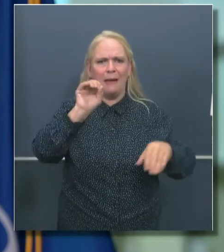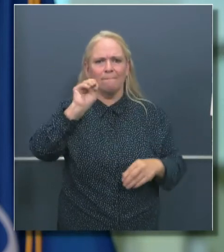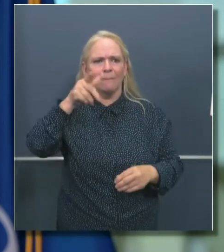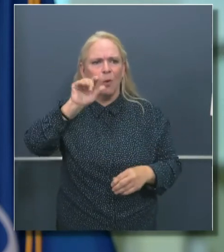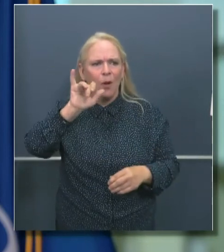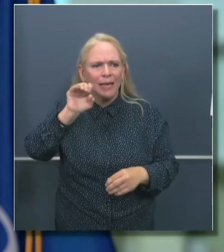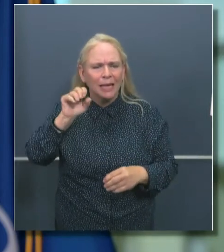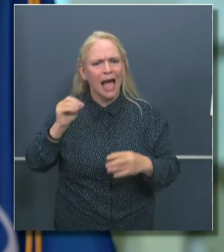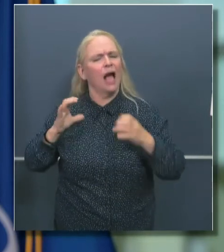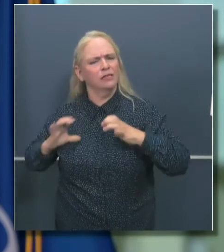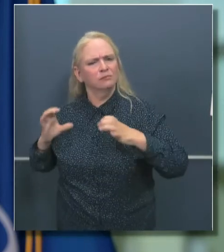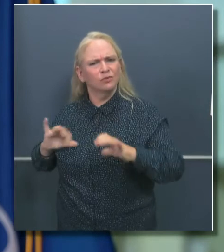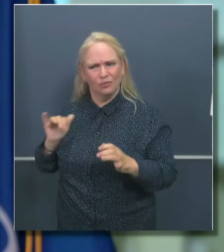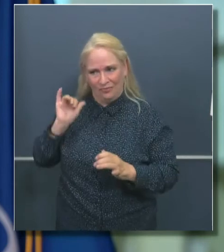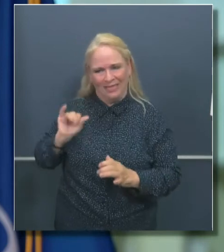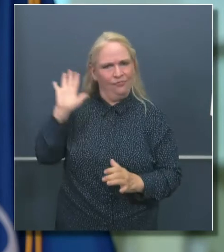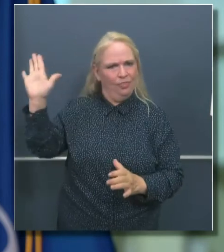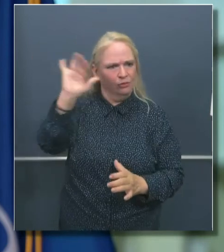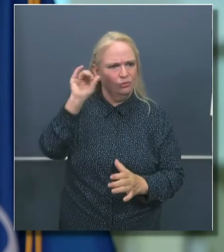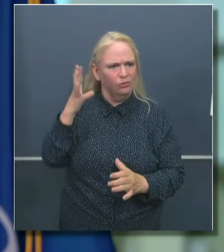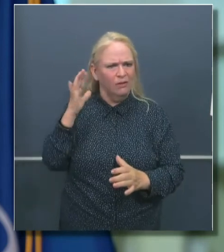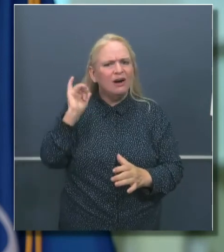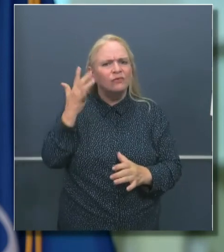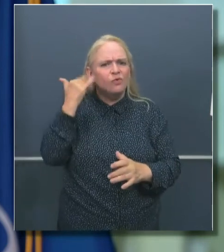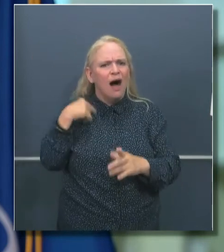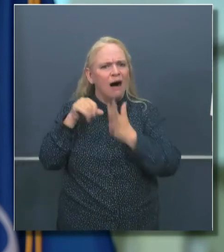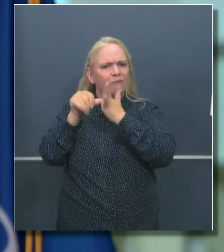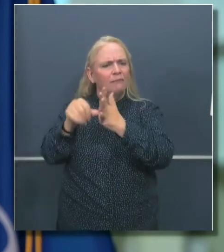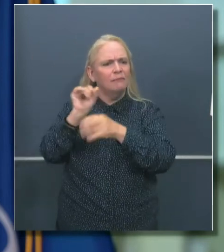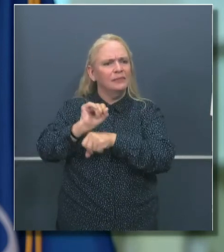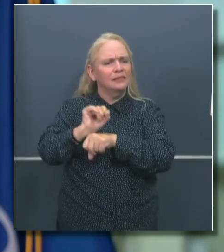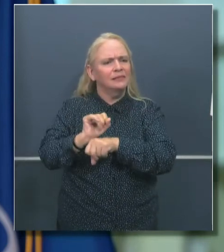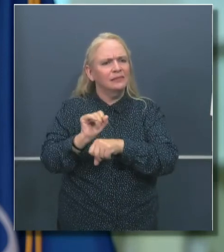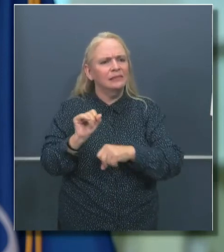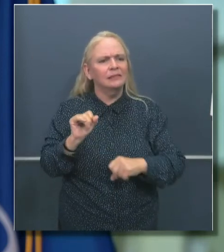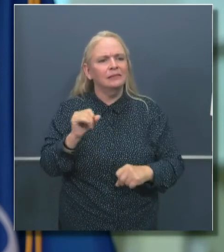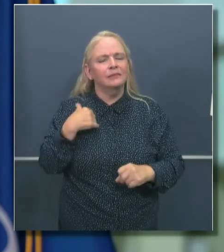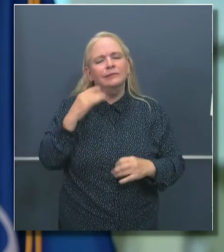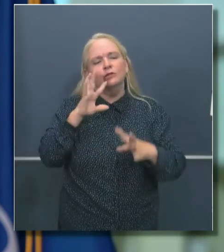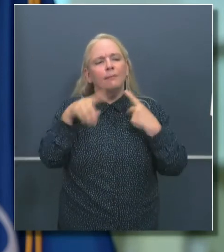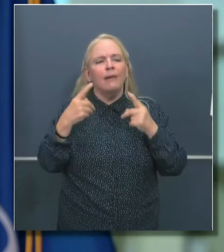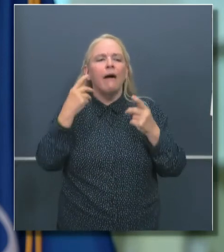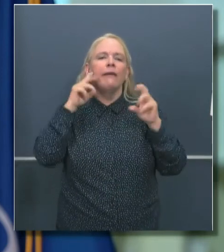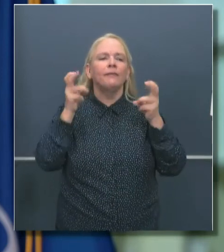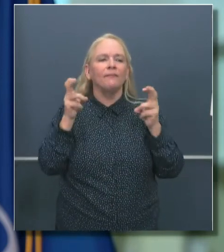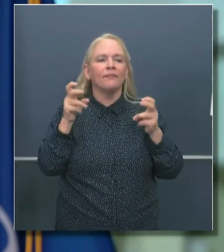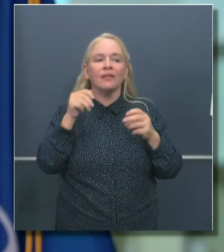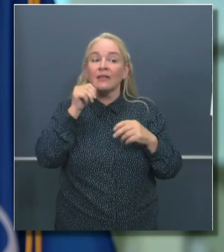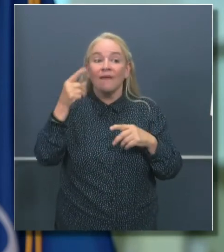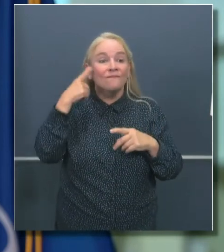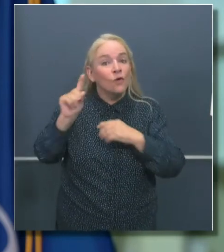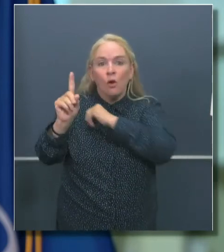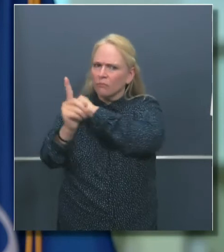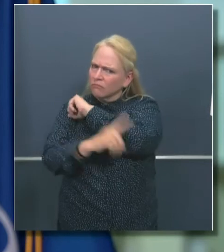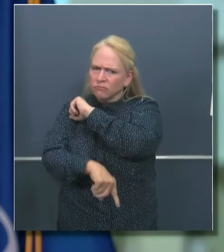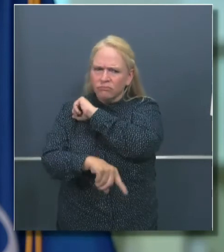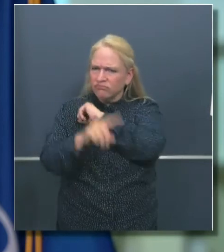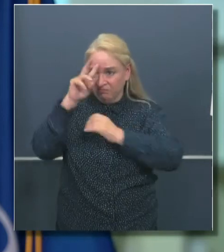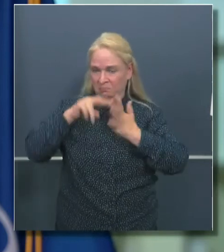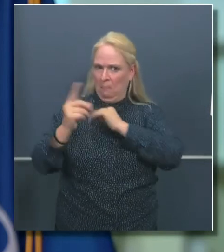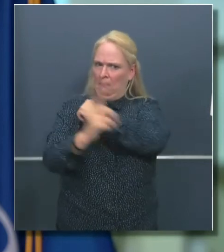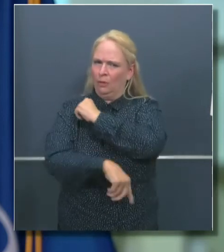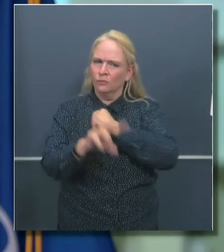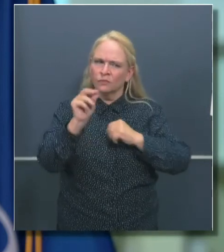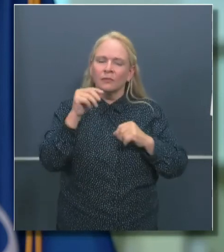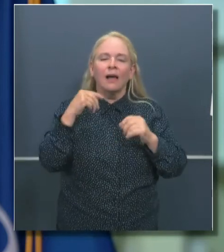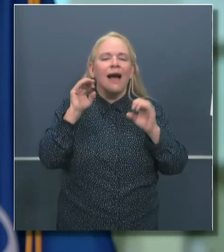customers. And that's why we have the frame of engagement, not a punitive frame, but a frame of education